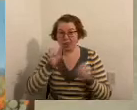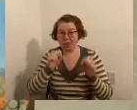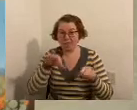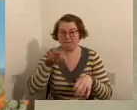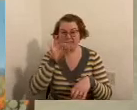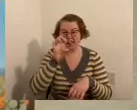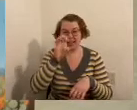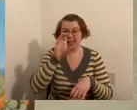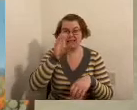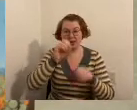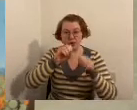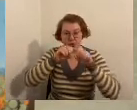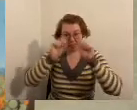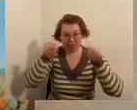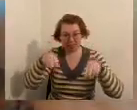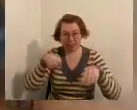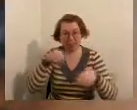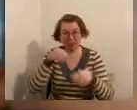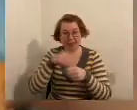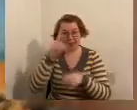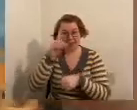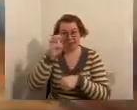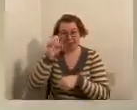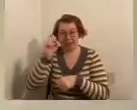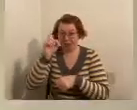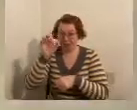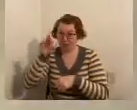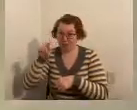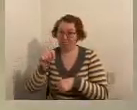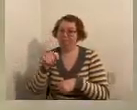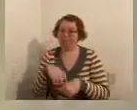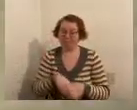an ecosystem in the desert.